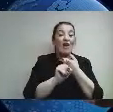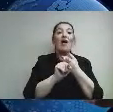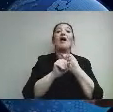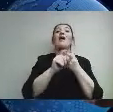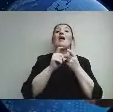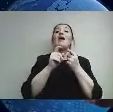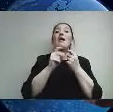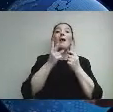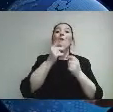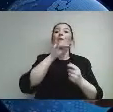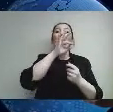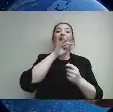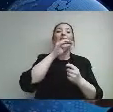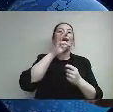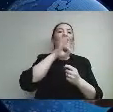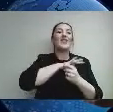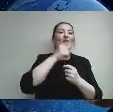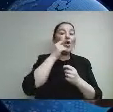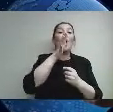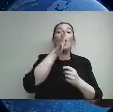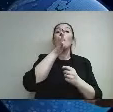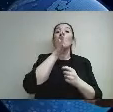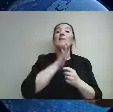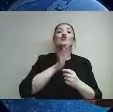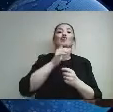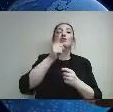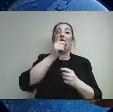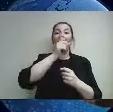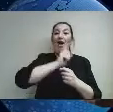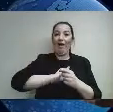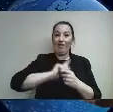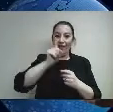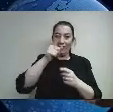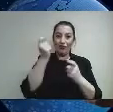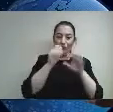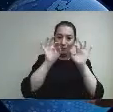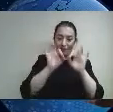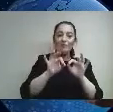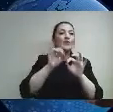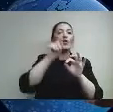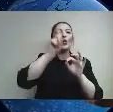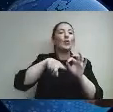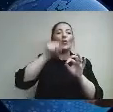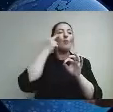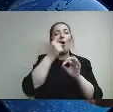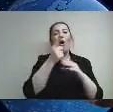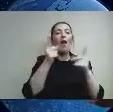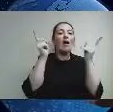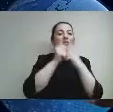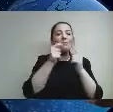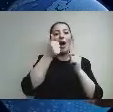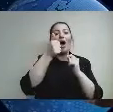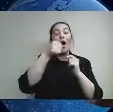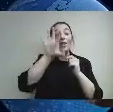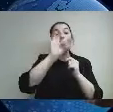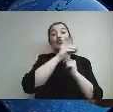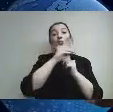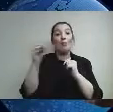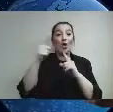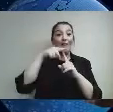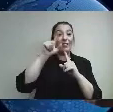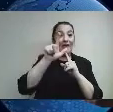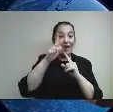to GDP is 60 million Turkish liras. So we talk about diversity, we talk about the awareness of